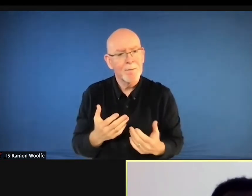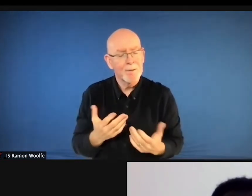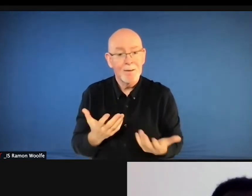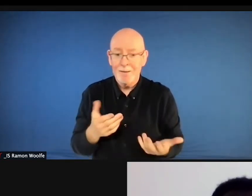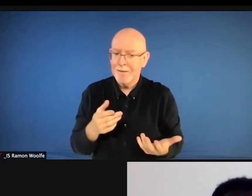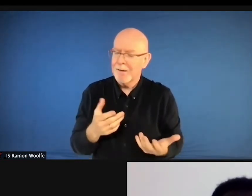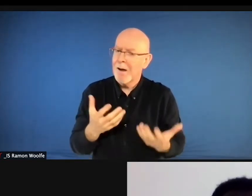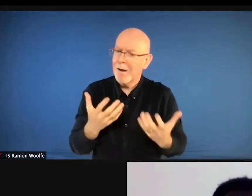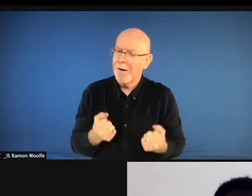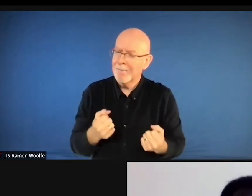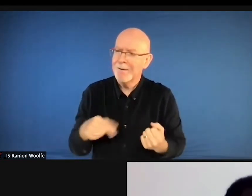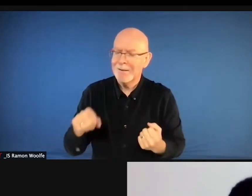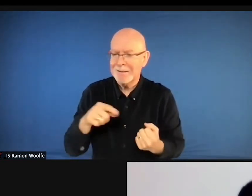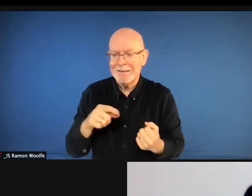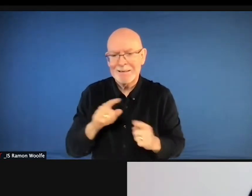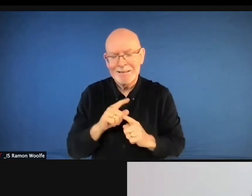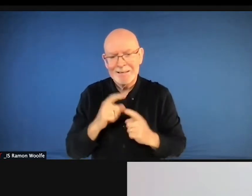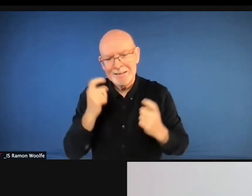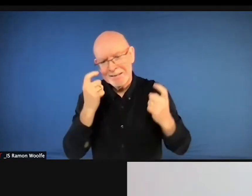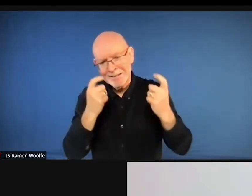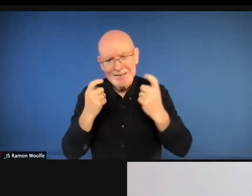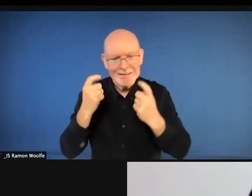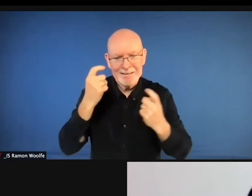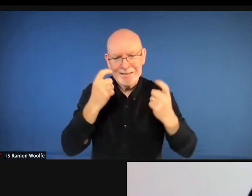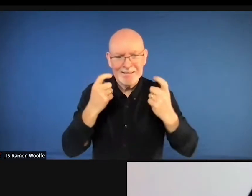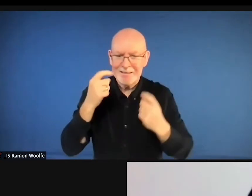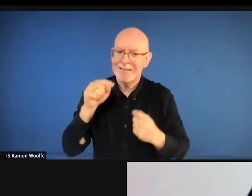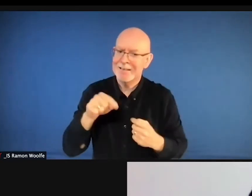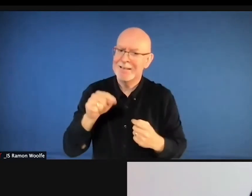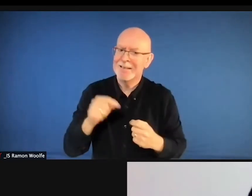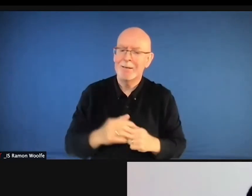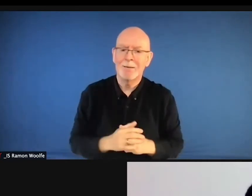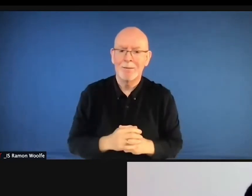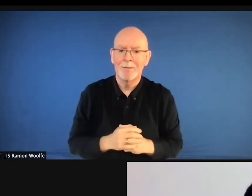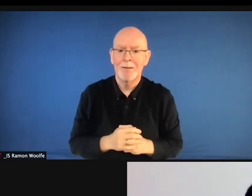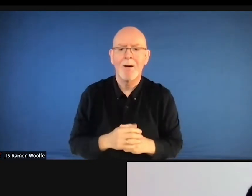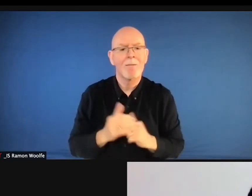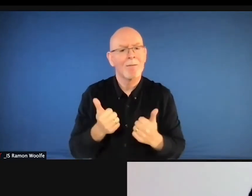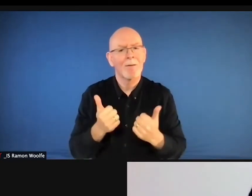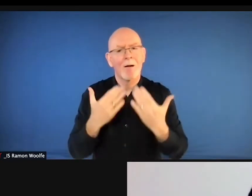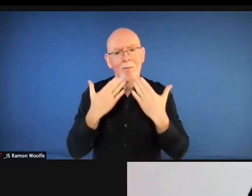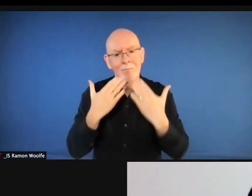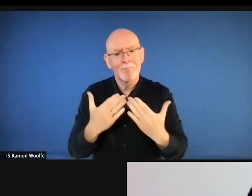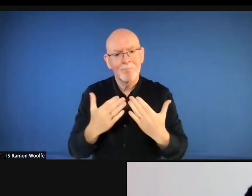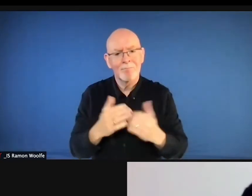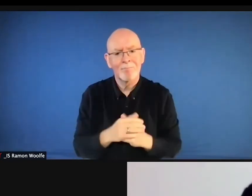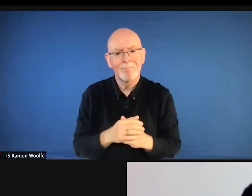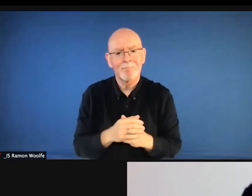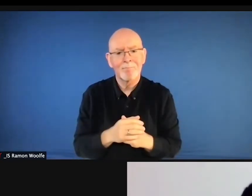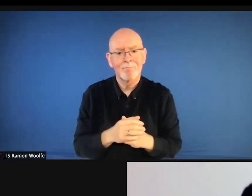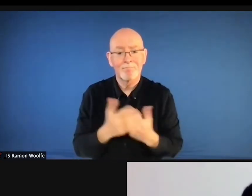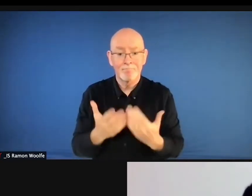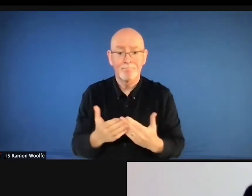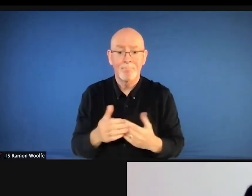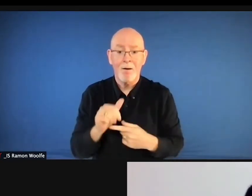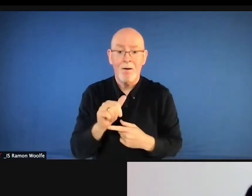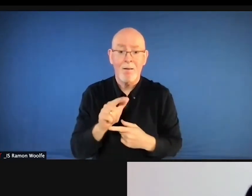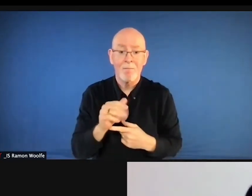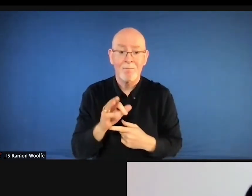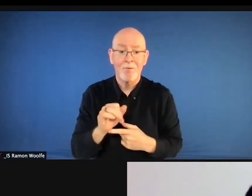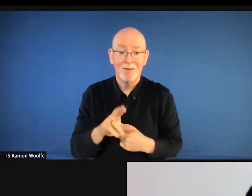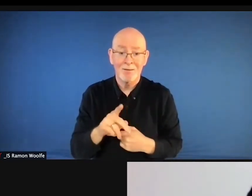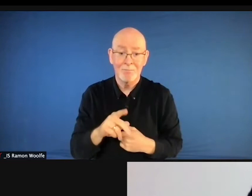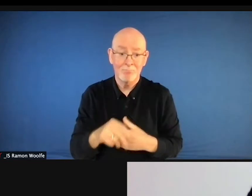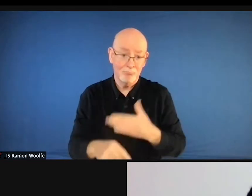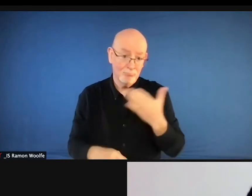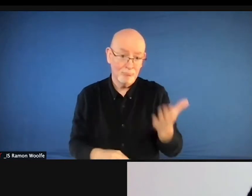Okay, thanks a lot, Abulon. Now, Alfred, turning to you, in your work as a researcher, have you observed this to